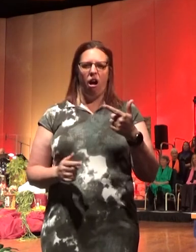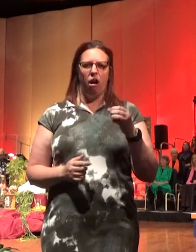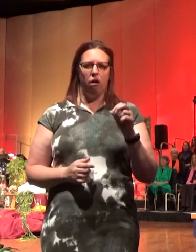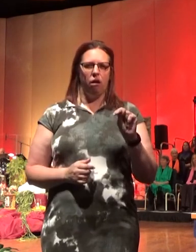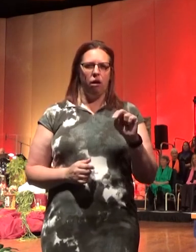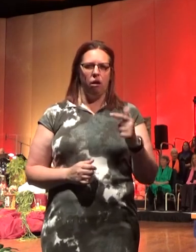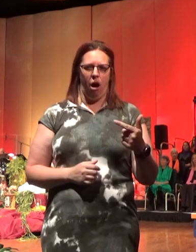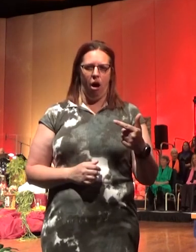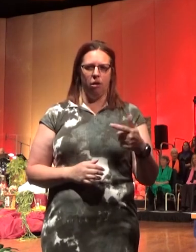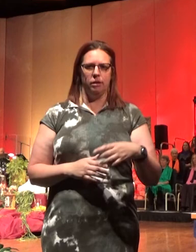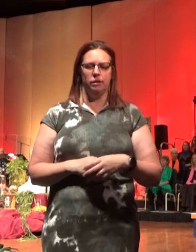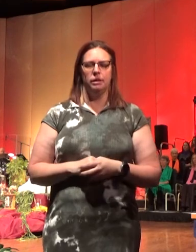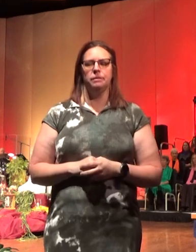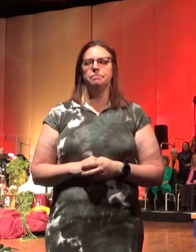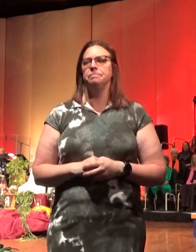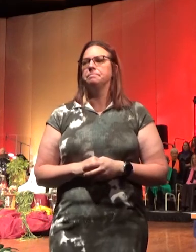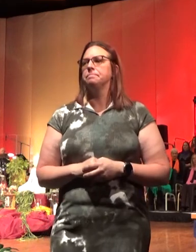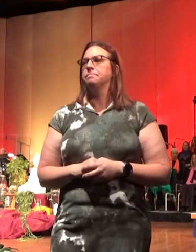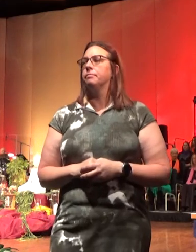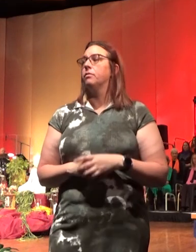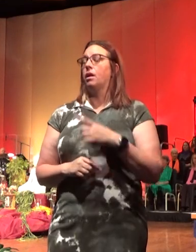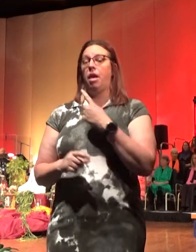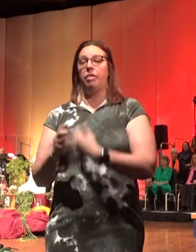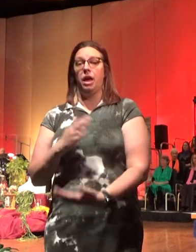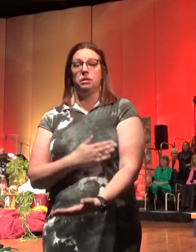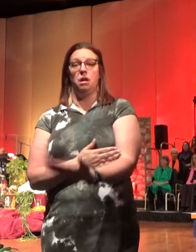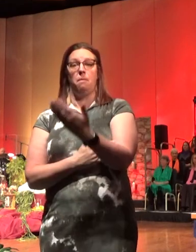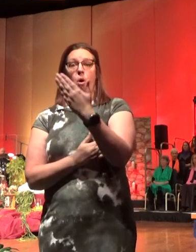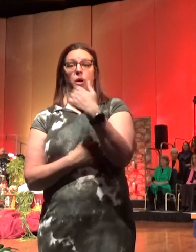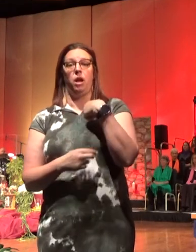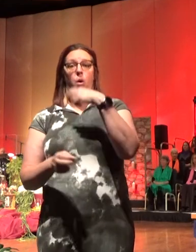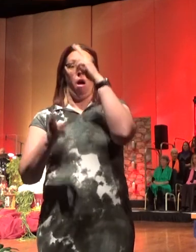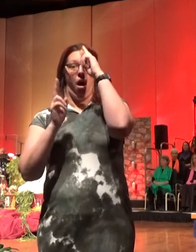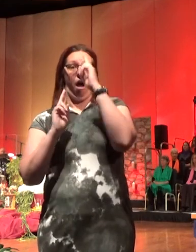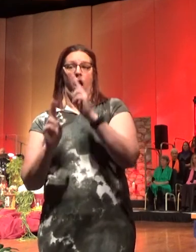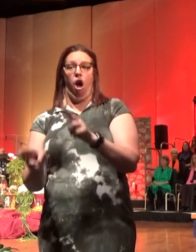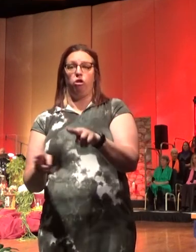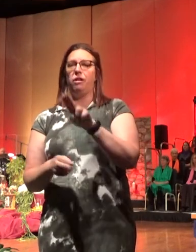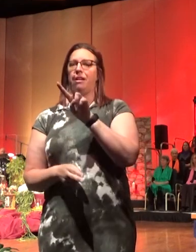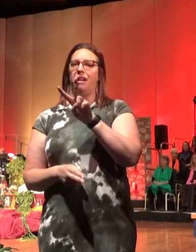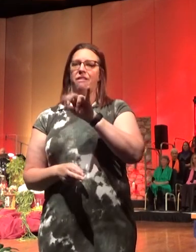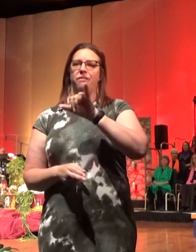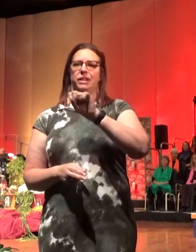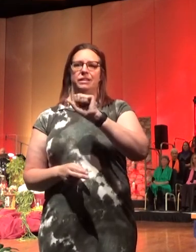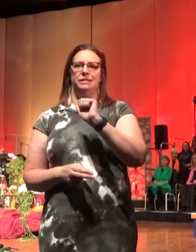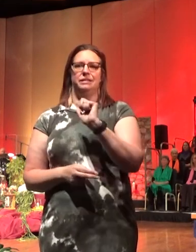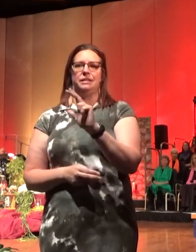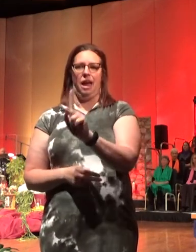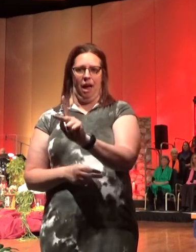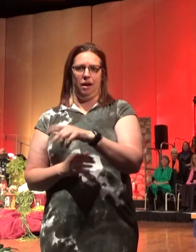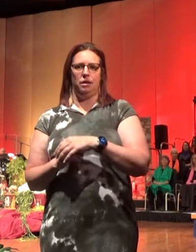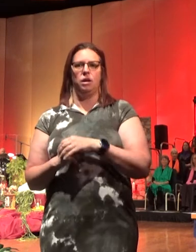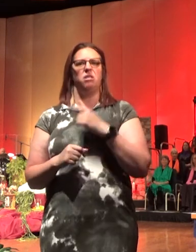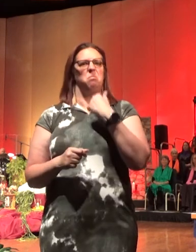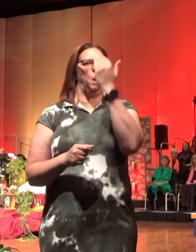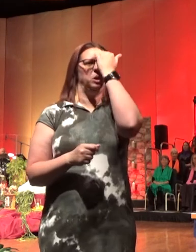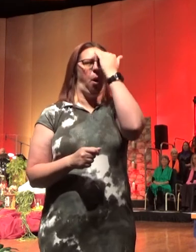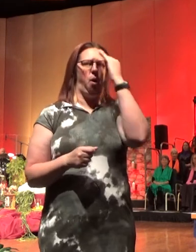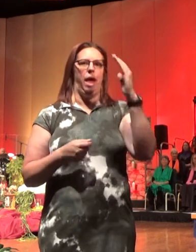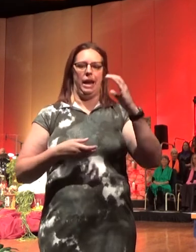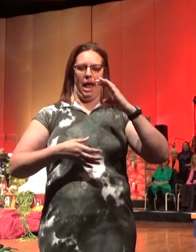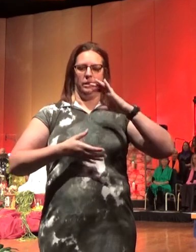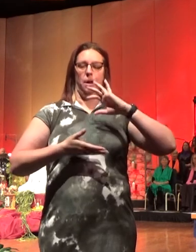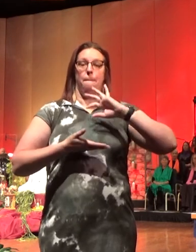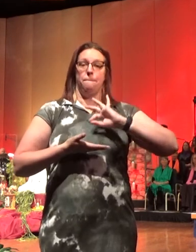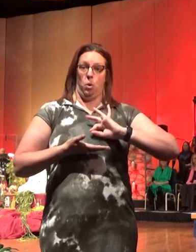This morning we are honoring Vesak, which is also known as Buddha Day, and is a festival and